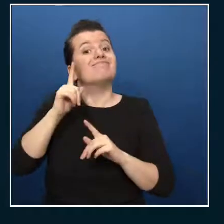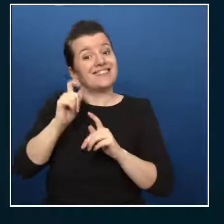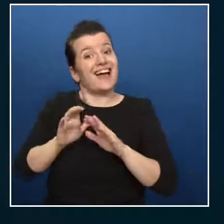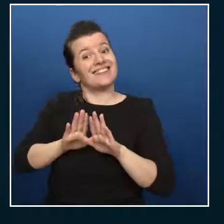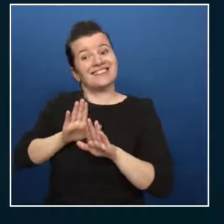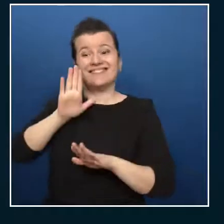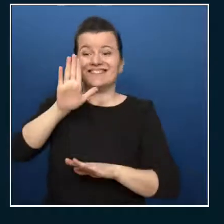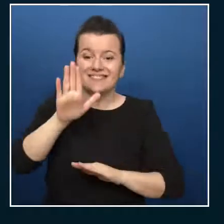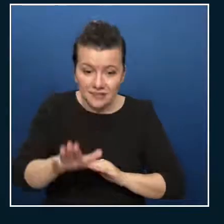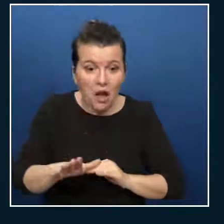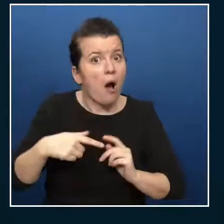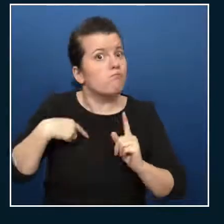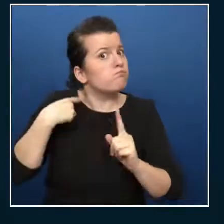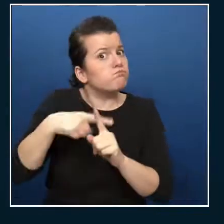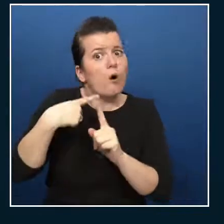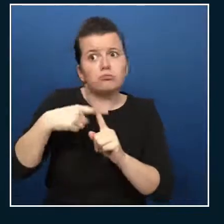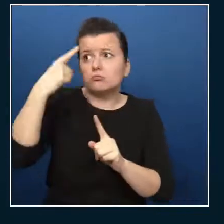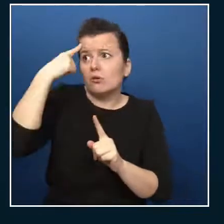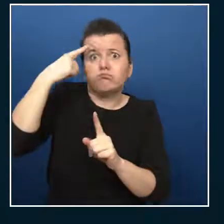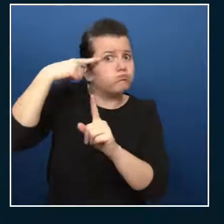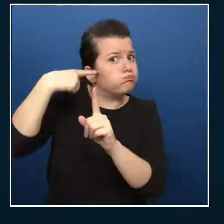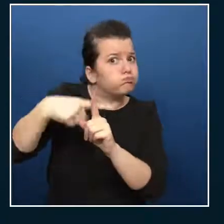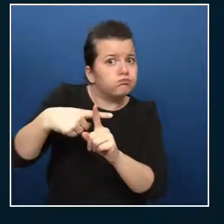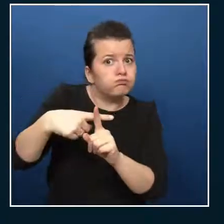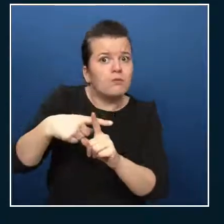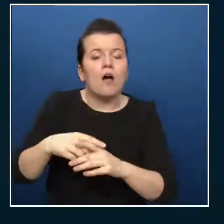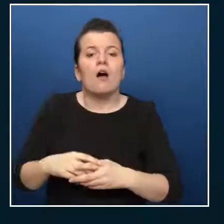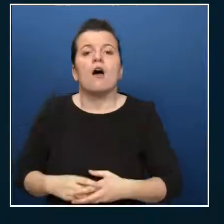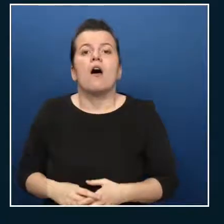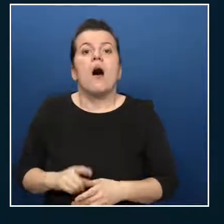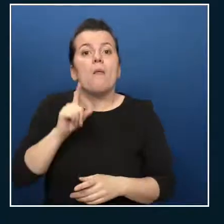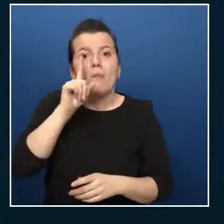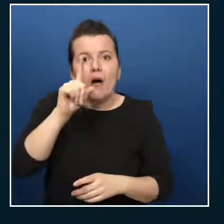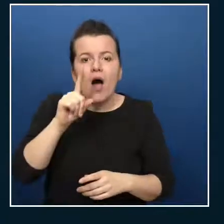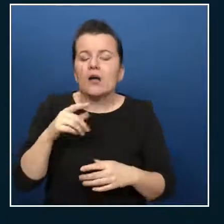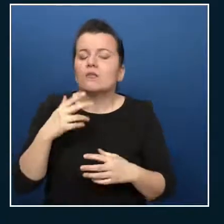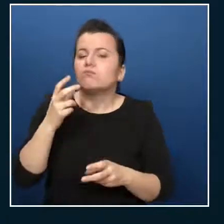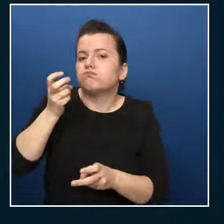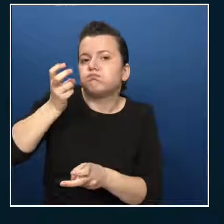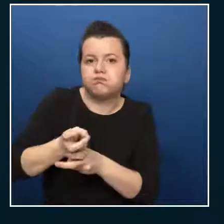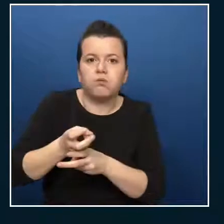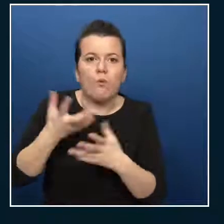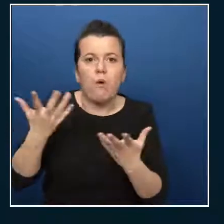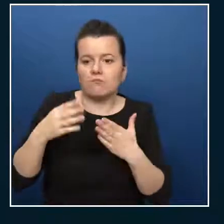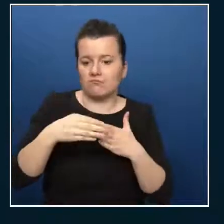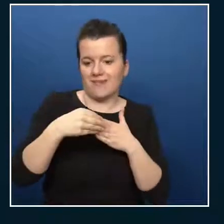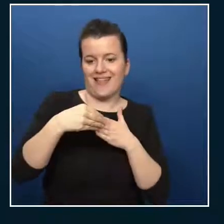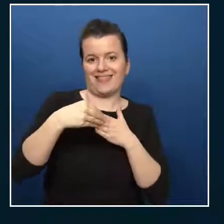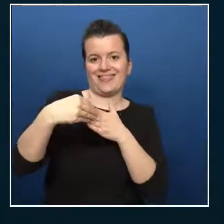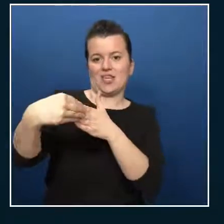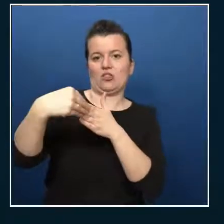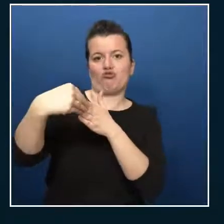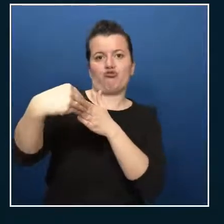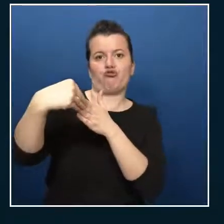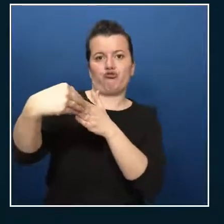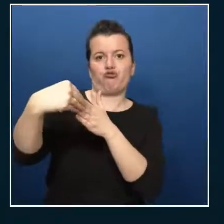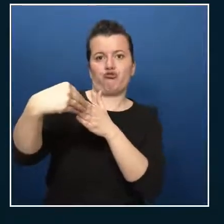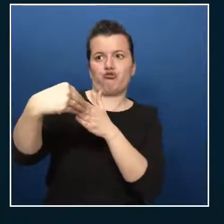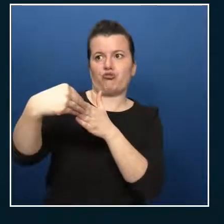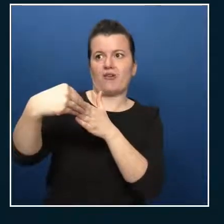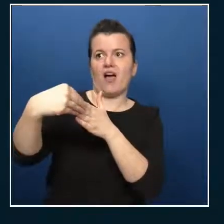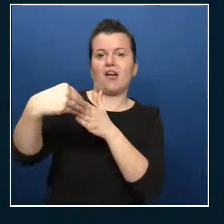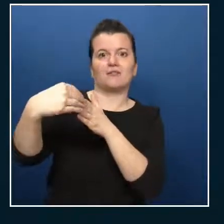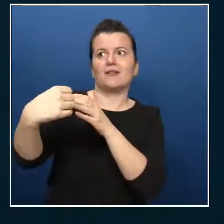thing that challenged me and was hard for me was the leadership, and I wish I had that